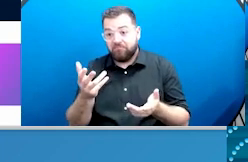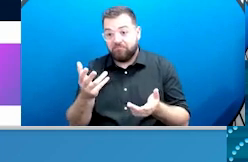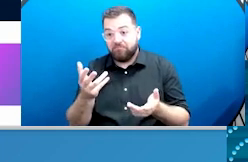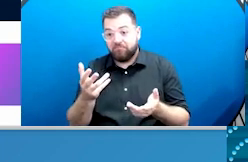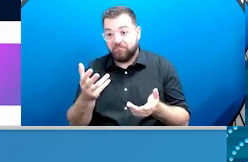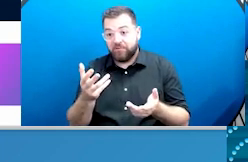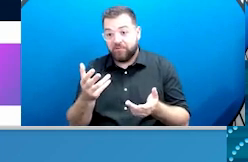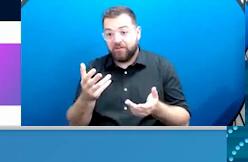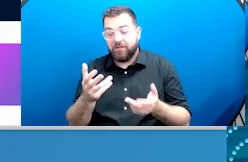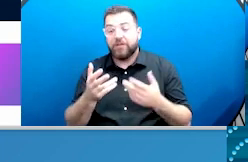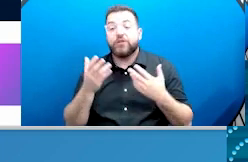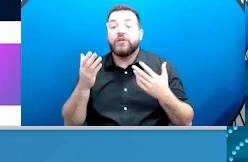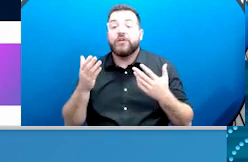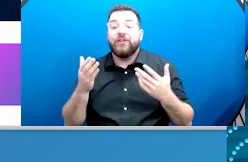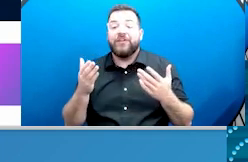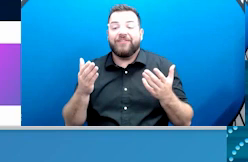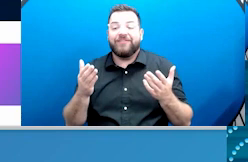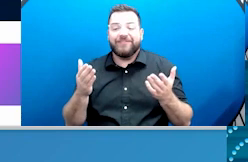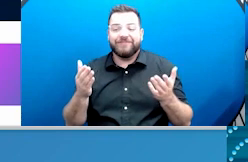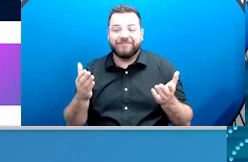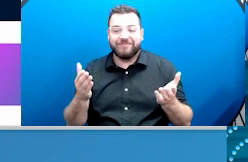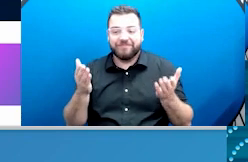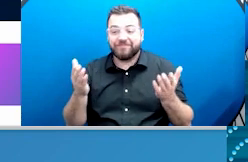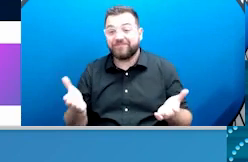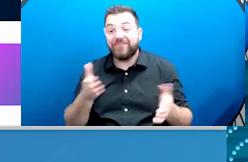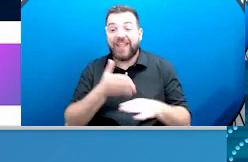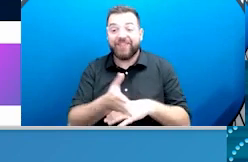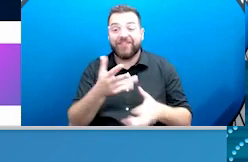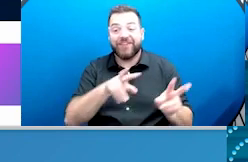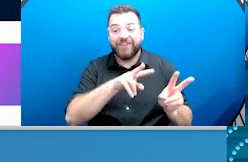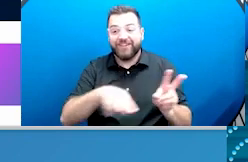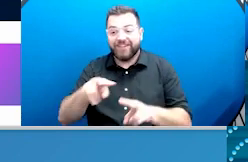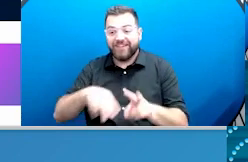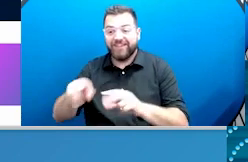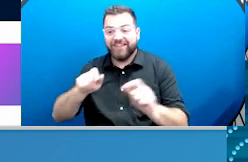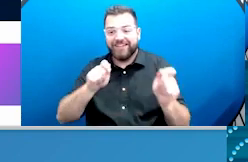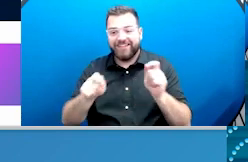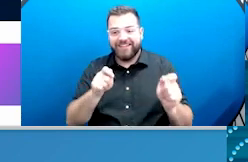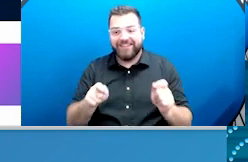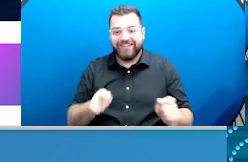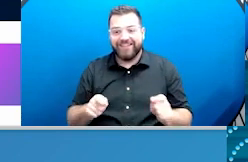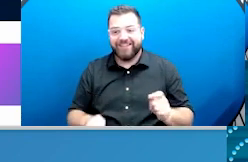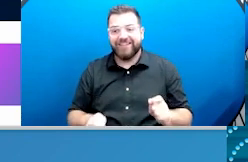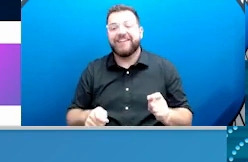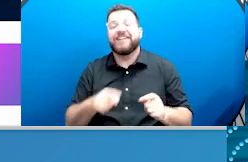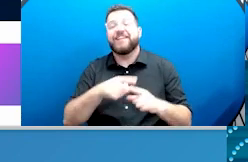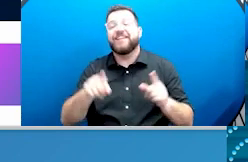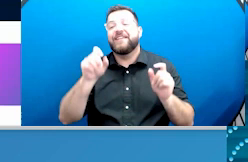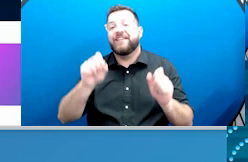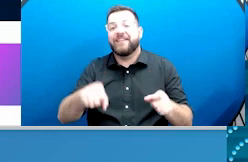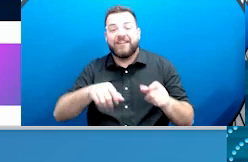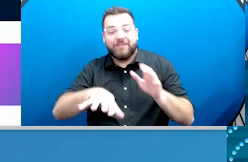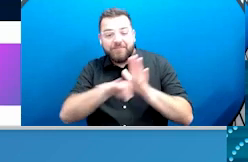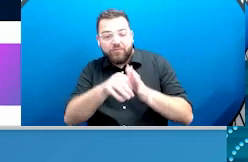And so, once you read it over, you can modify the questions if you want to, but then you can select which ones you want to